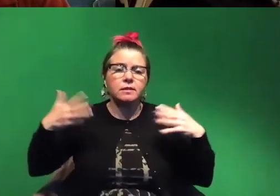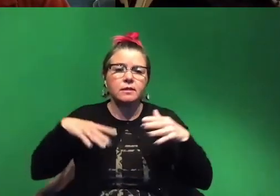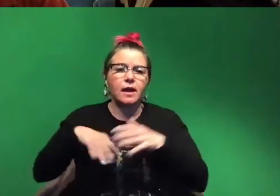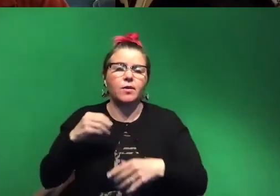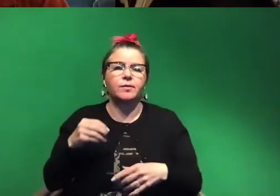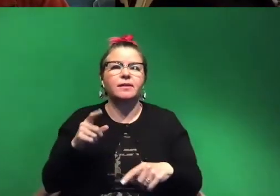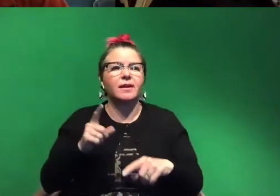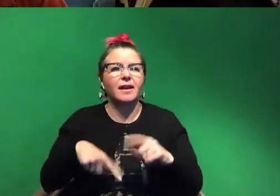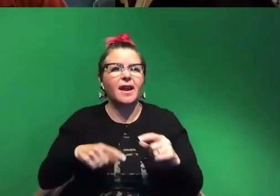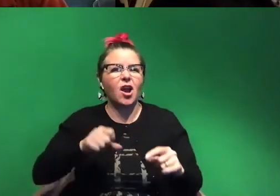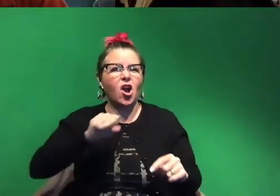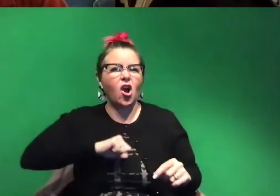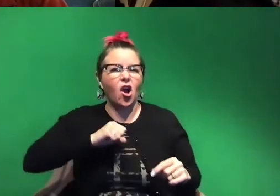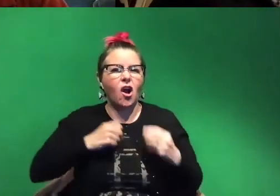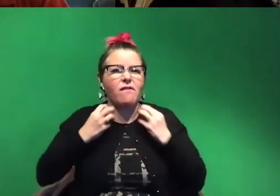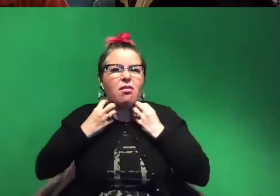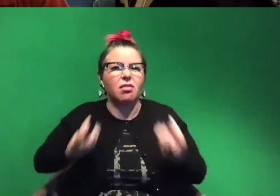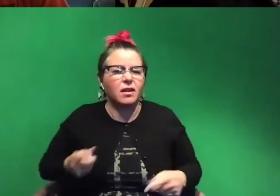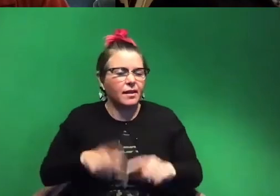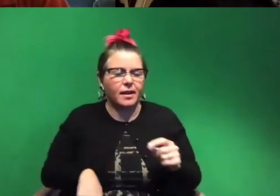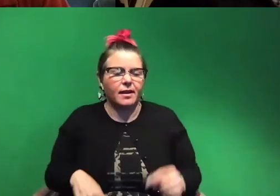really cough it up like a lot of other